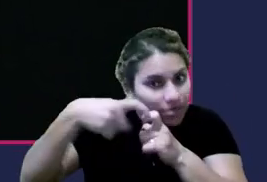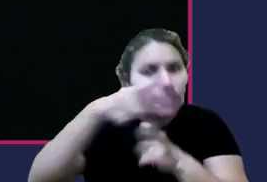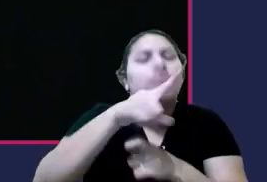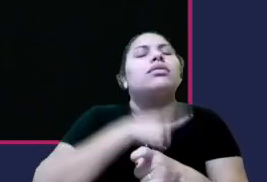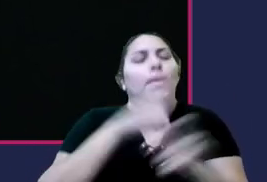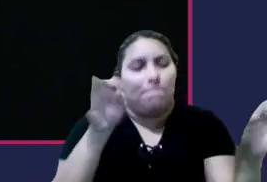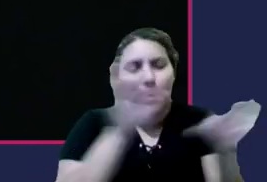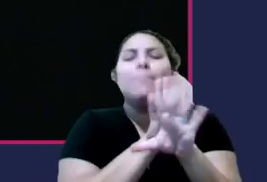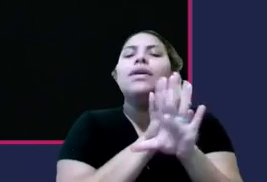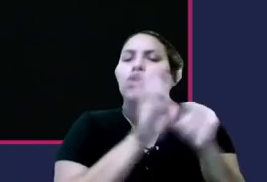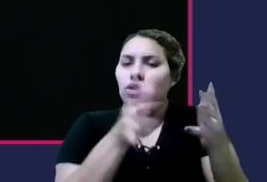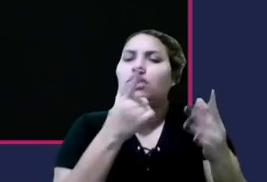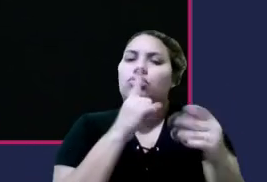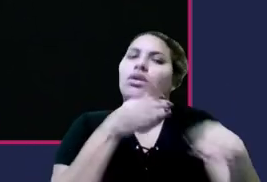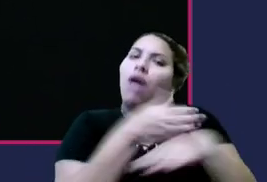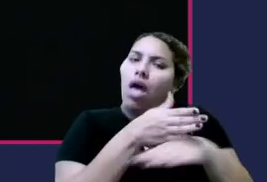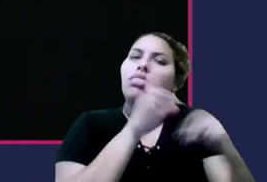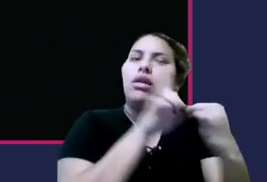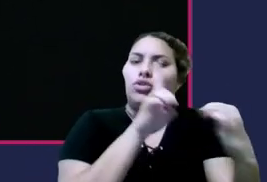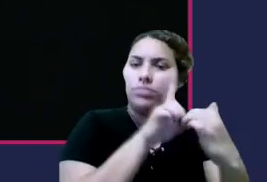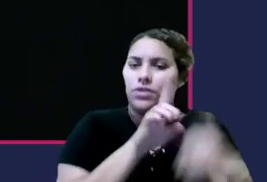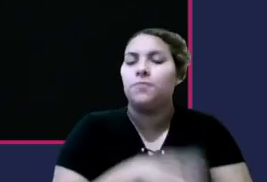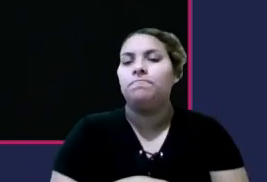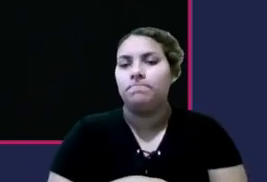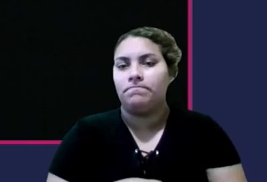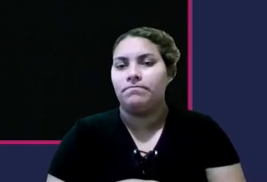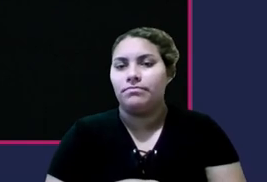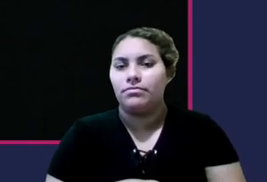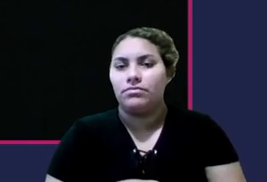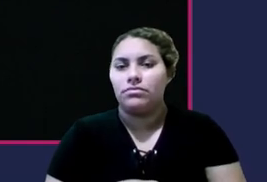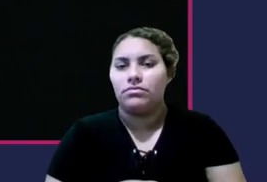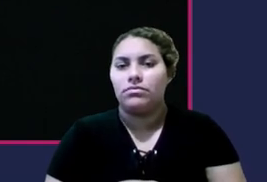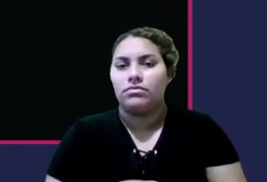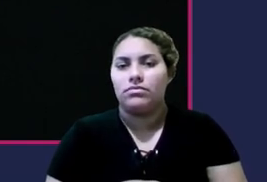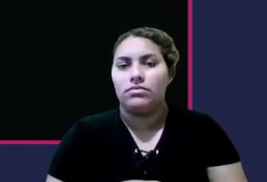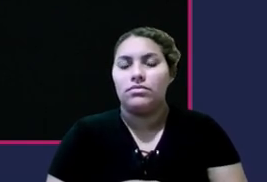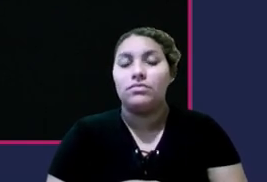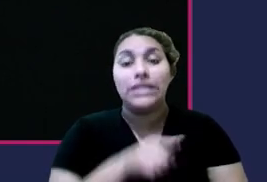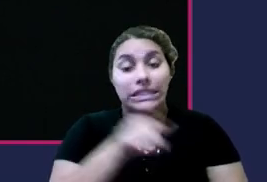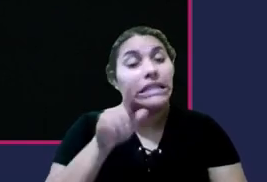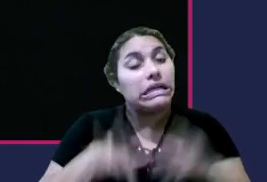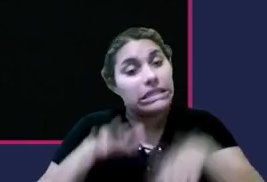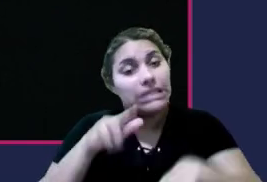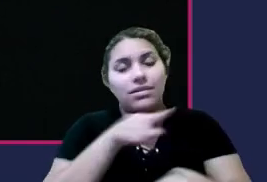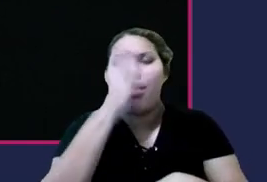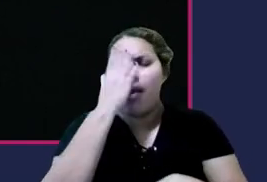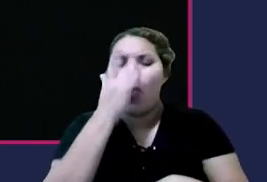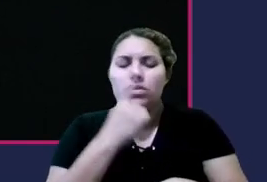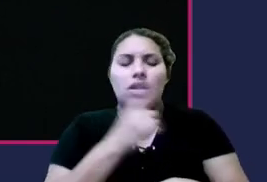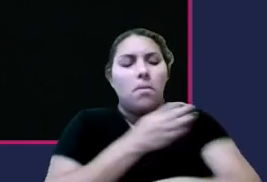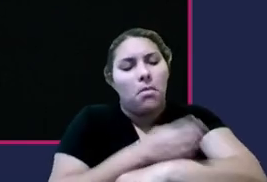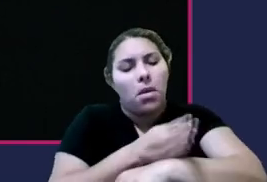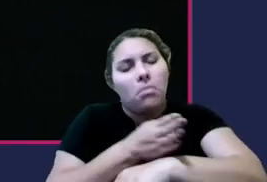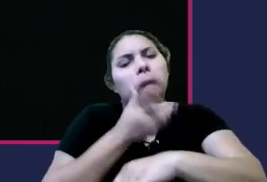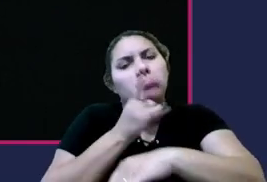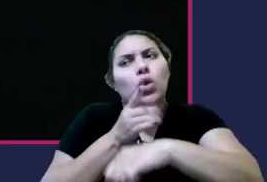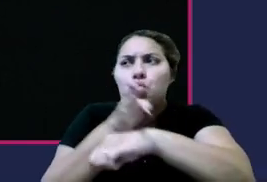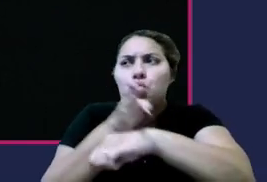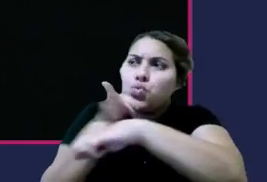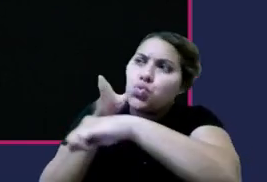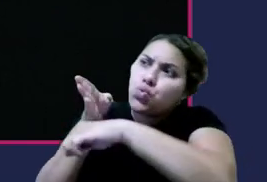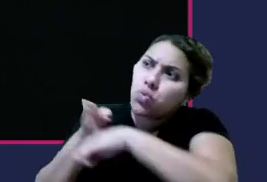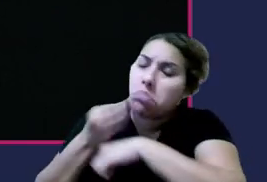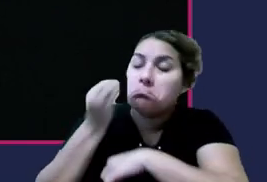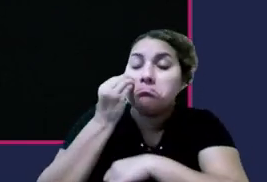the universities are prepared for that. In theory, but we go through